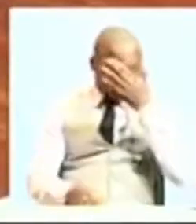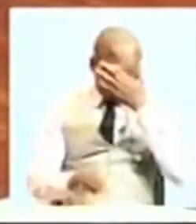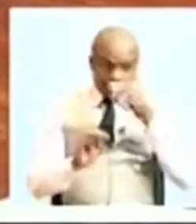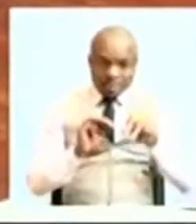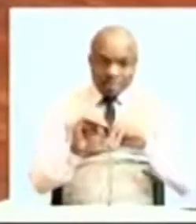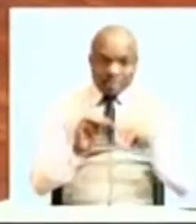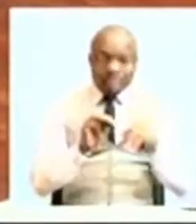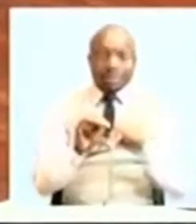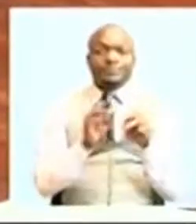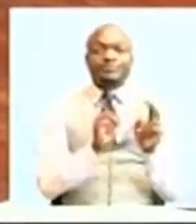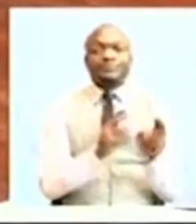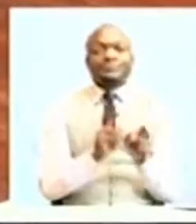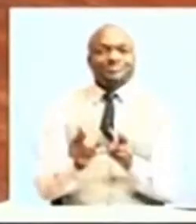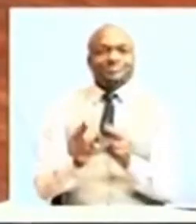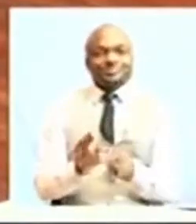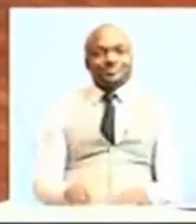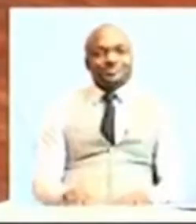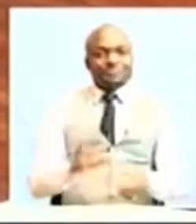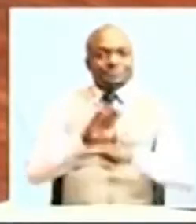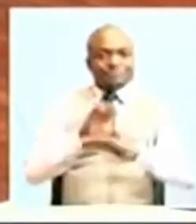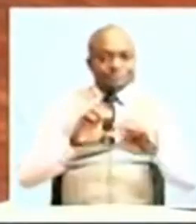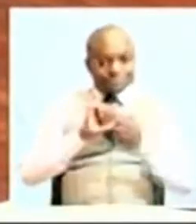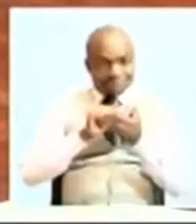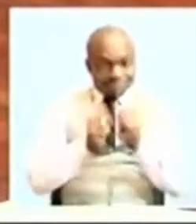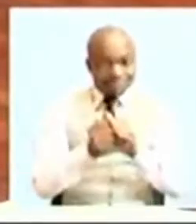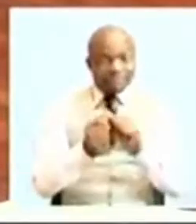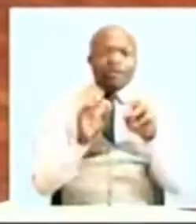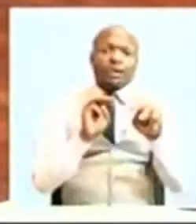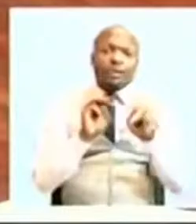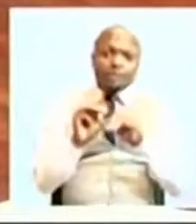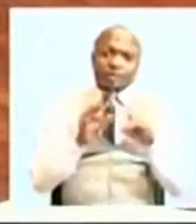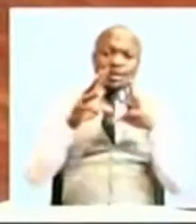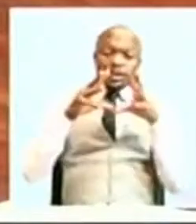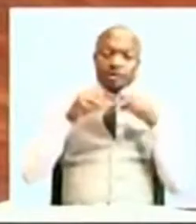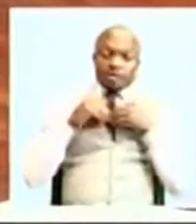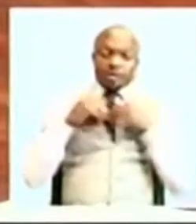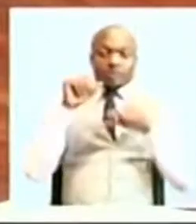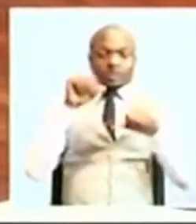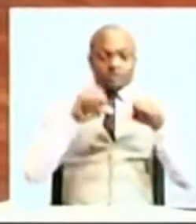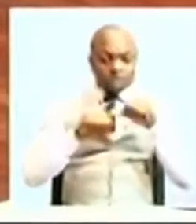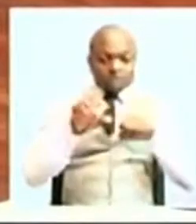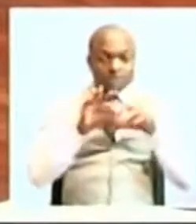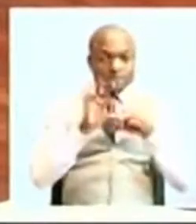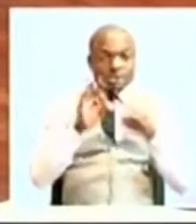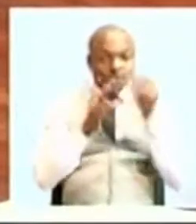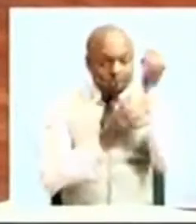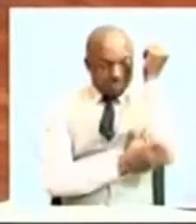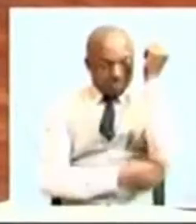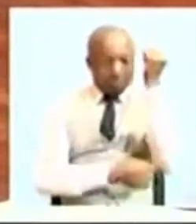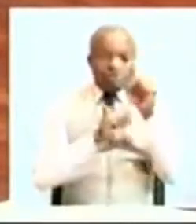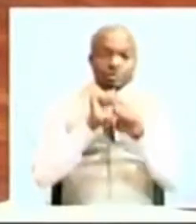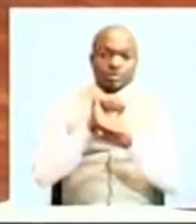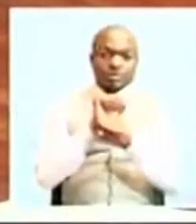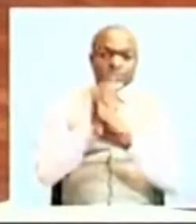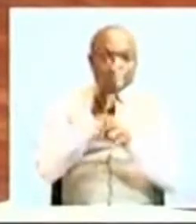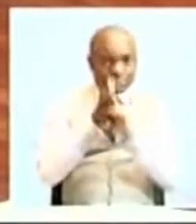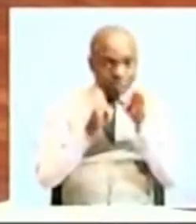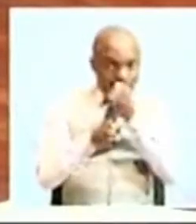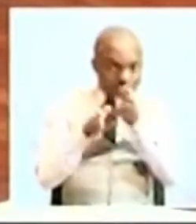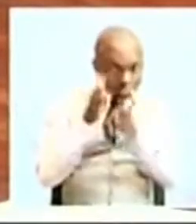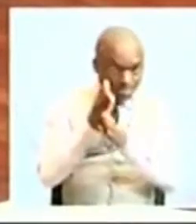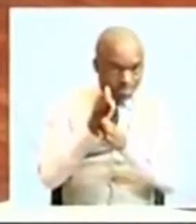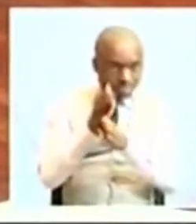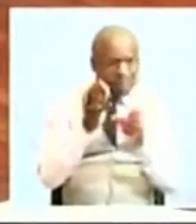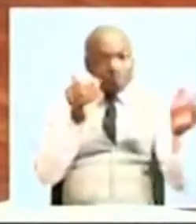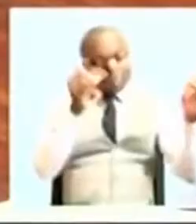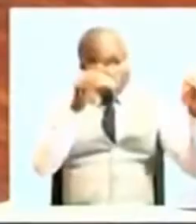Management response, cause of query. Management acknowledges the audit finding of poor workmanship in the construction of the